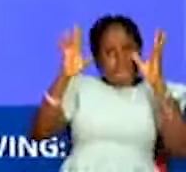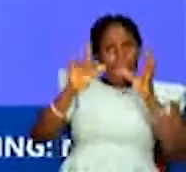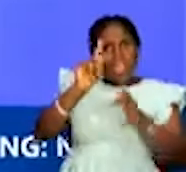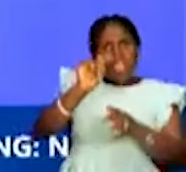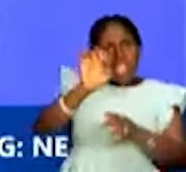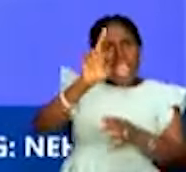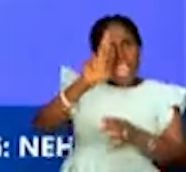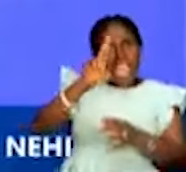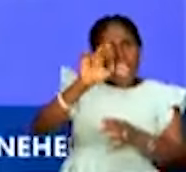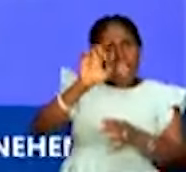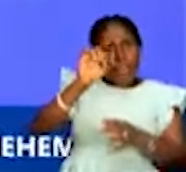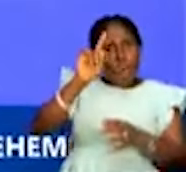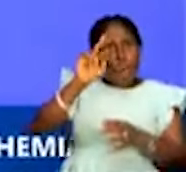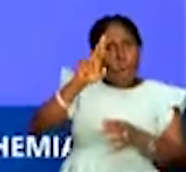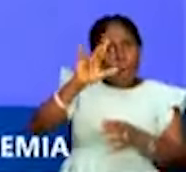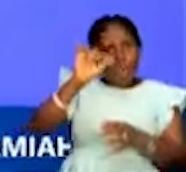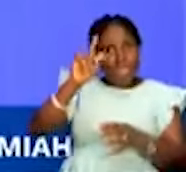Say amen. Amen.